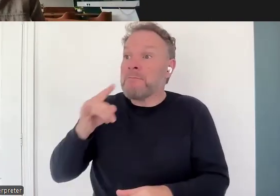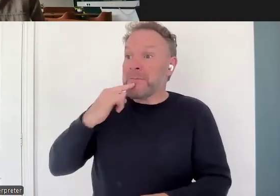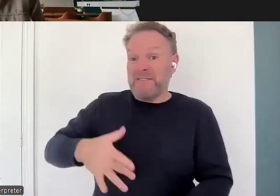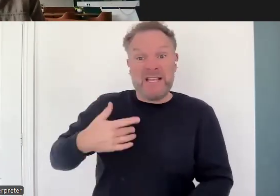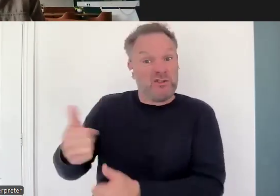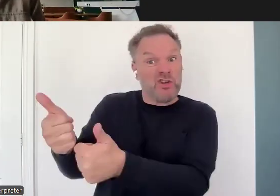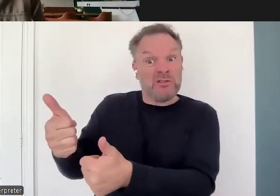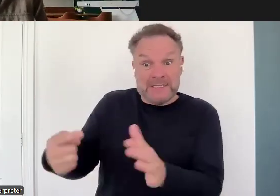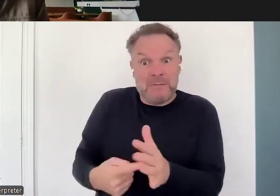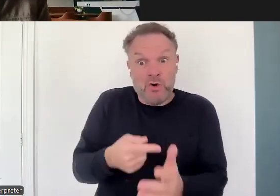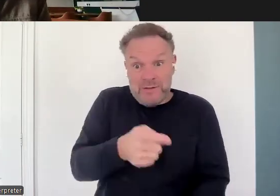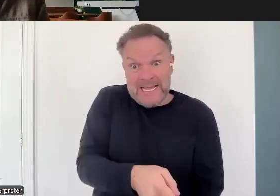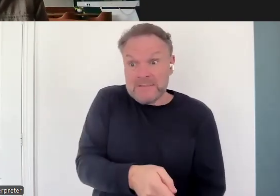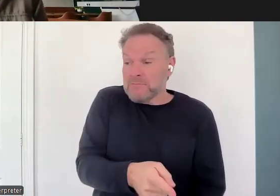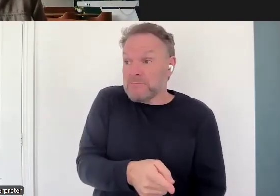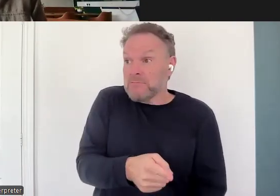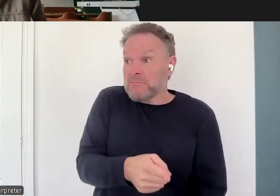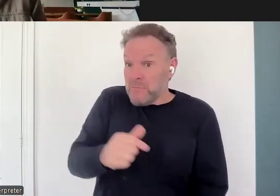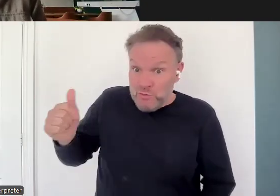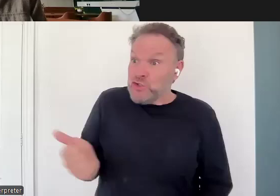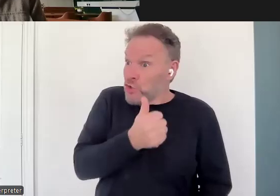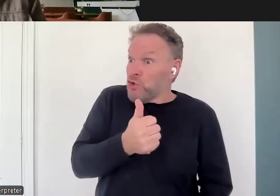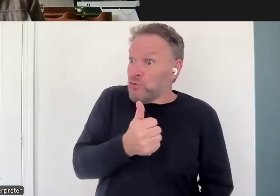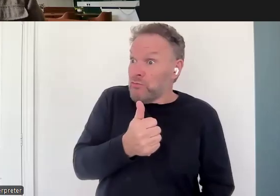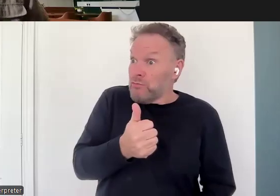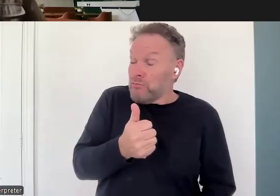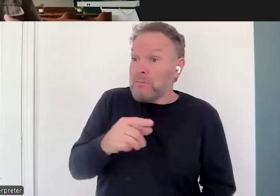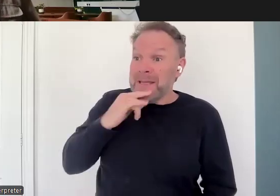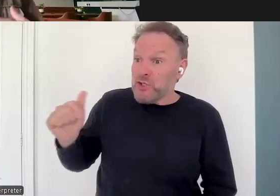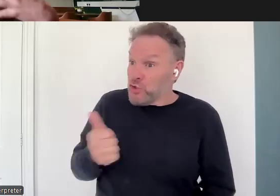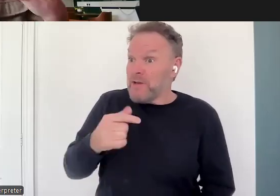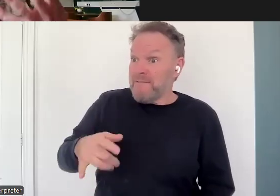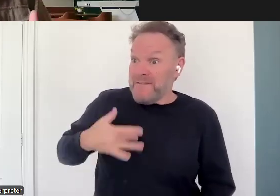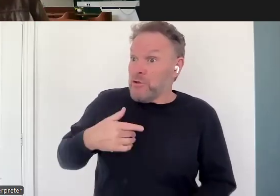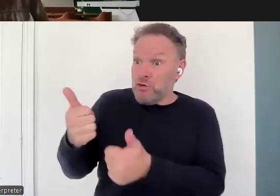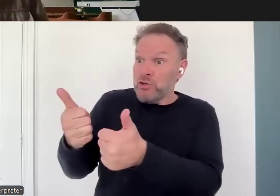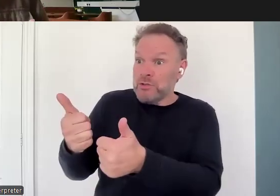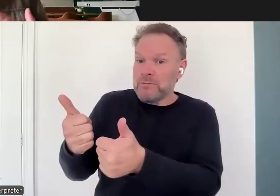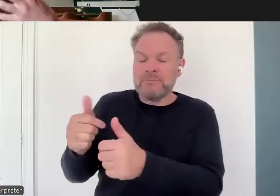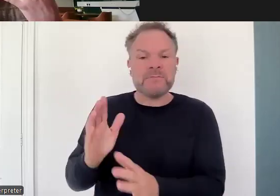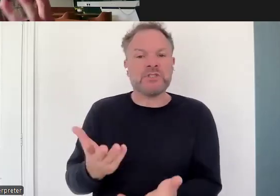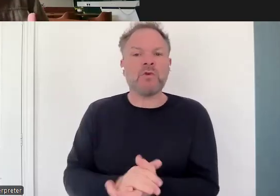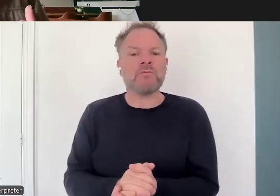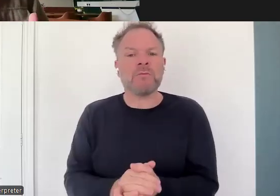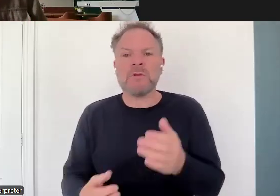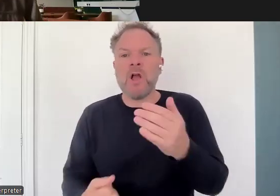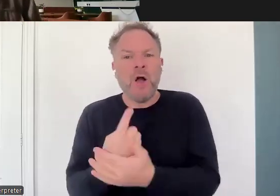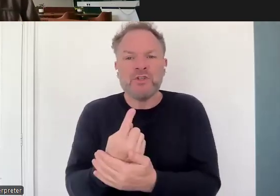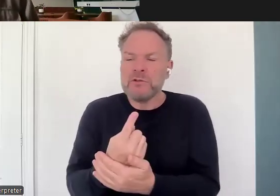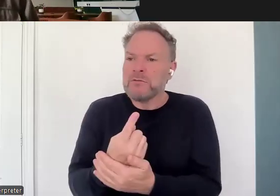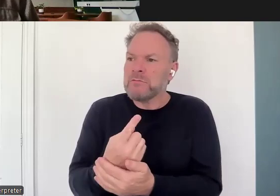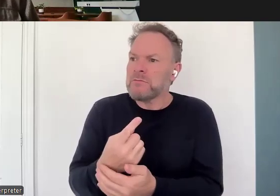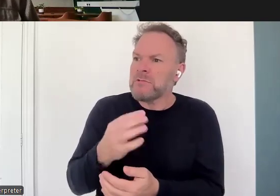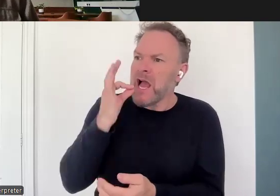good. That alone should be reason enough. So the opportunity to be asked how you